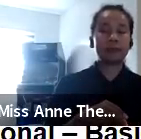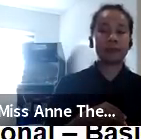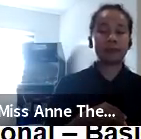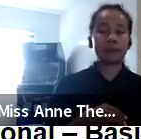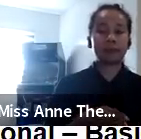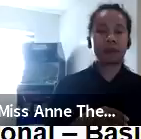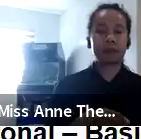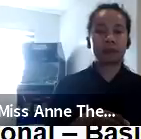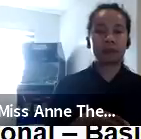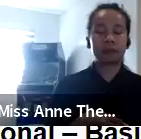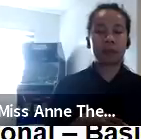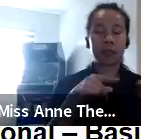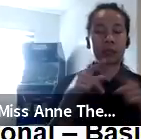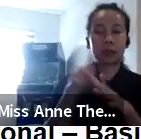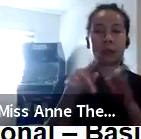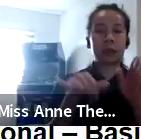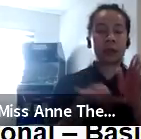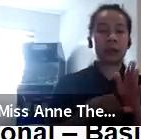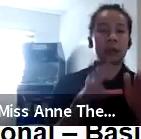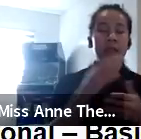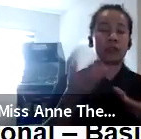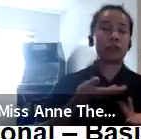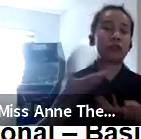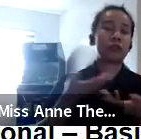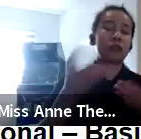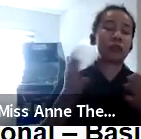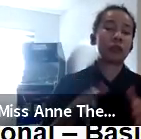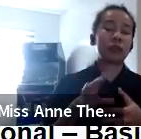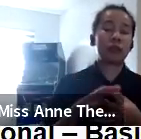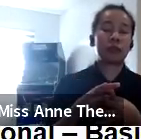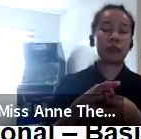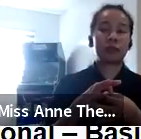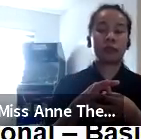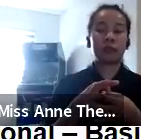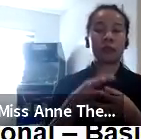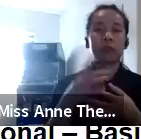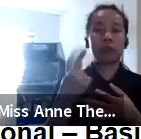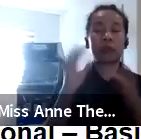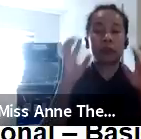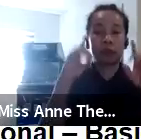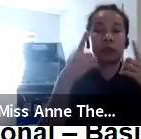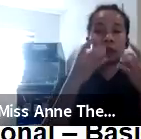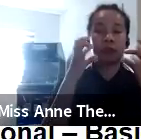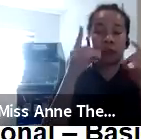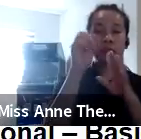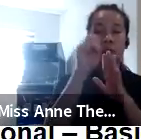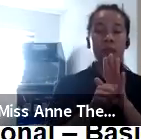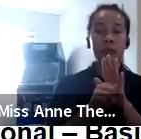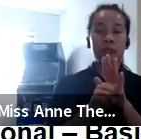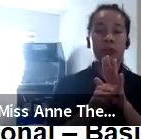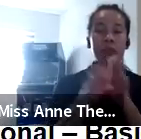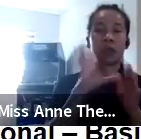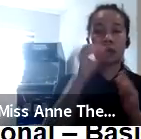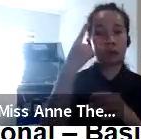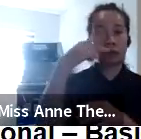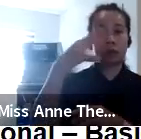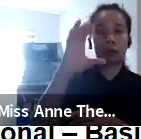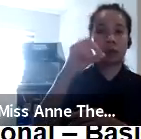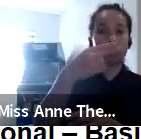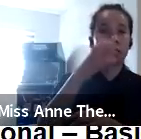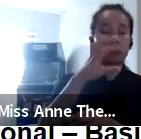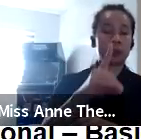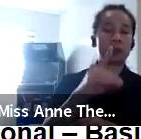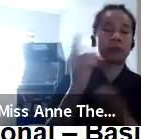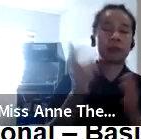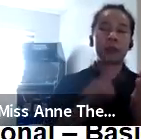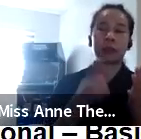a policy and as a consultant of the Department of Education and for CHED. Sometimes it's not